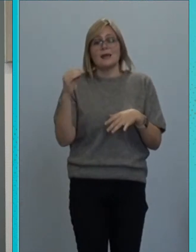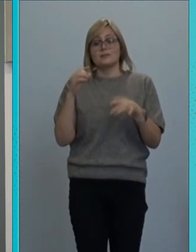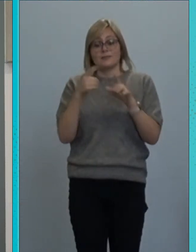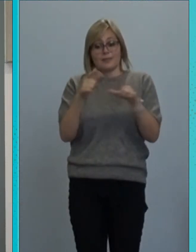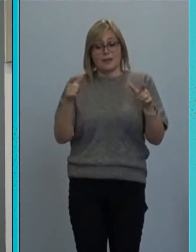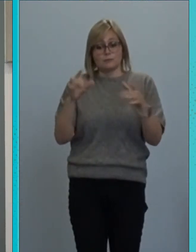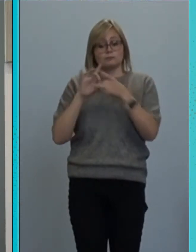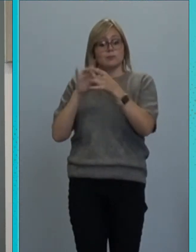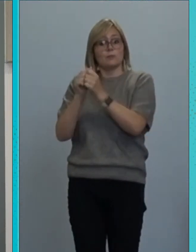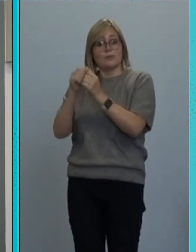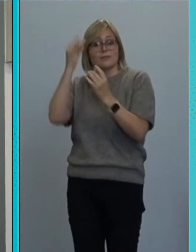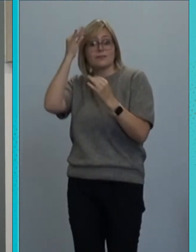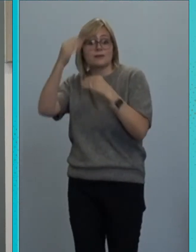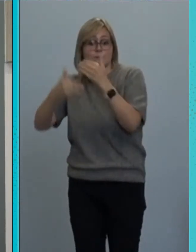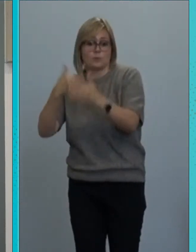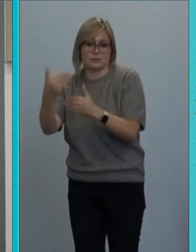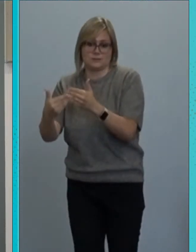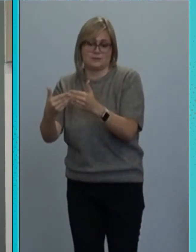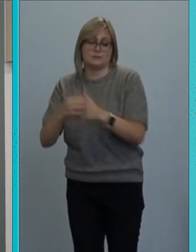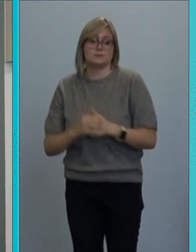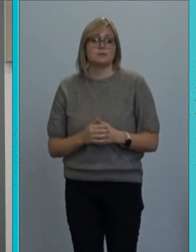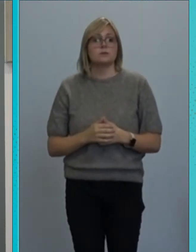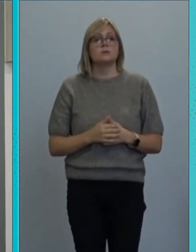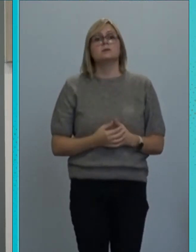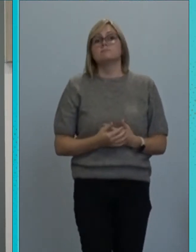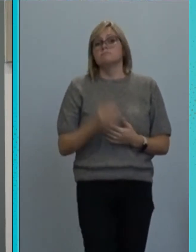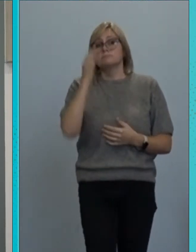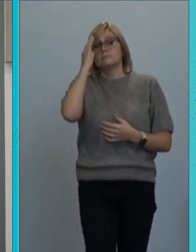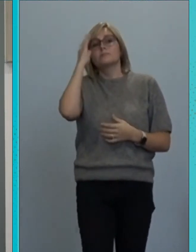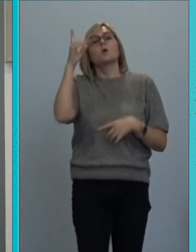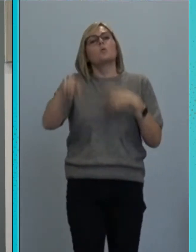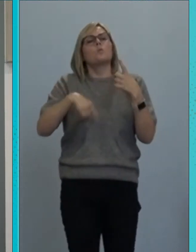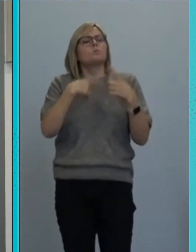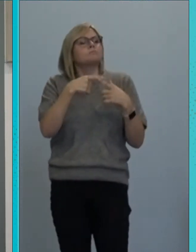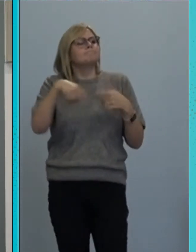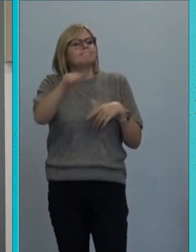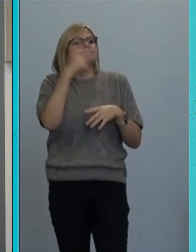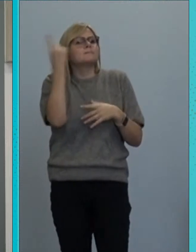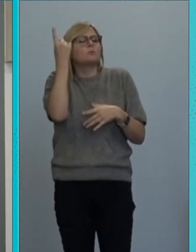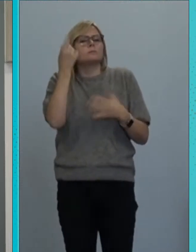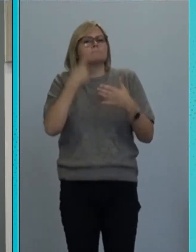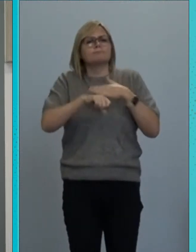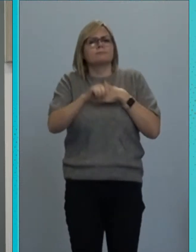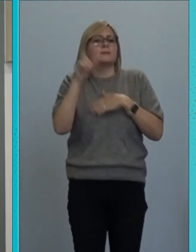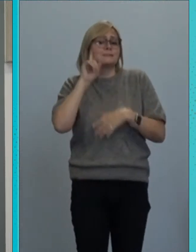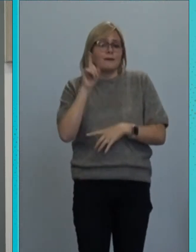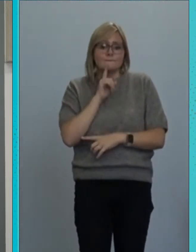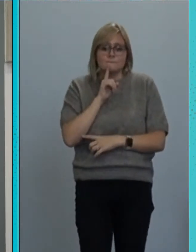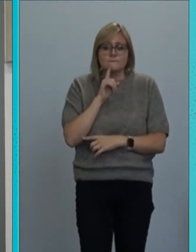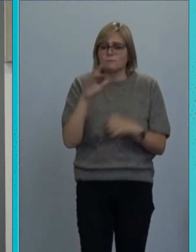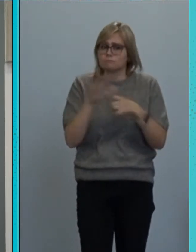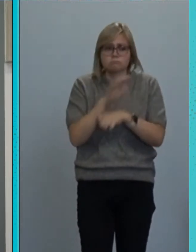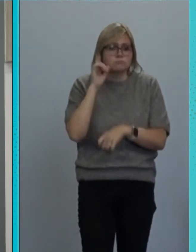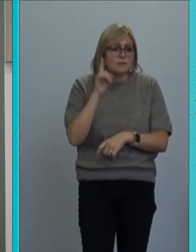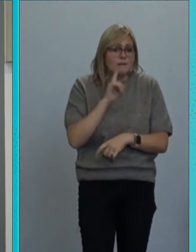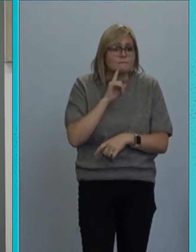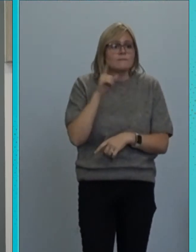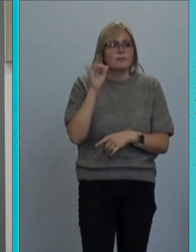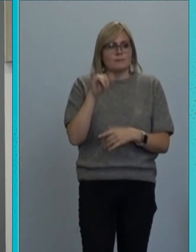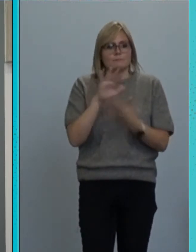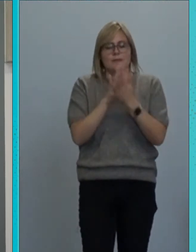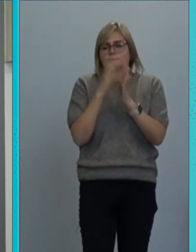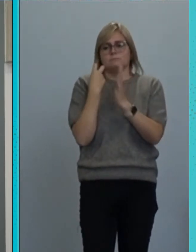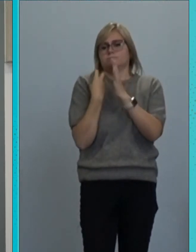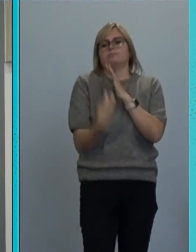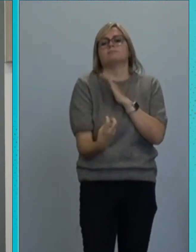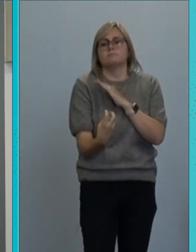process. When someone is born profoundly deaf, it's an emergency